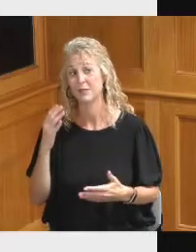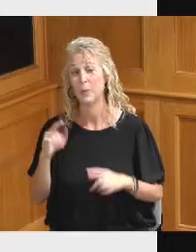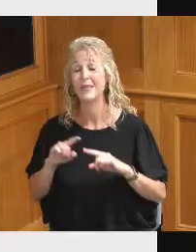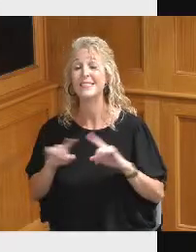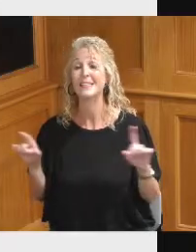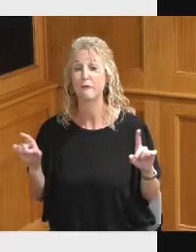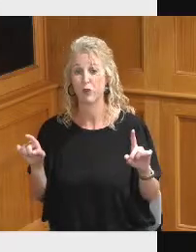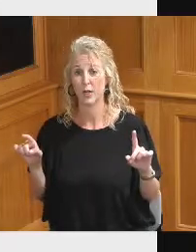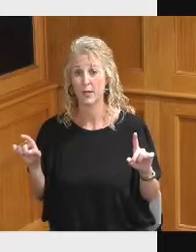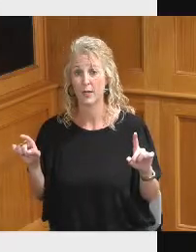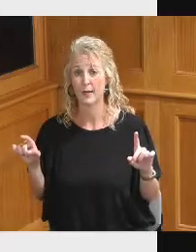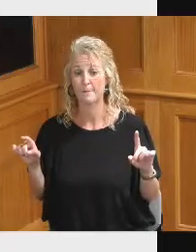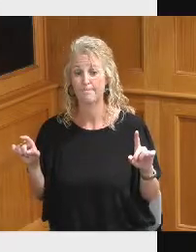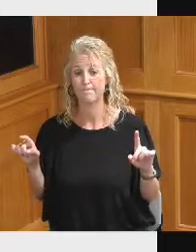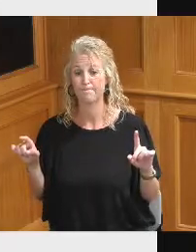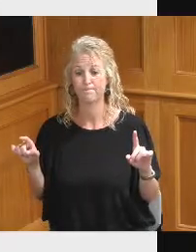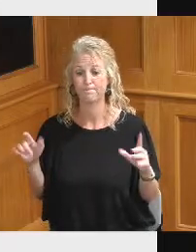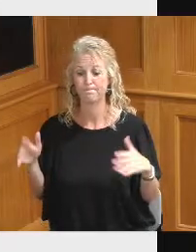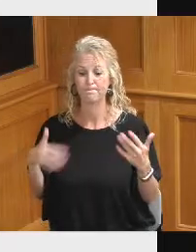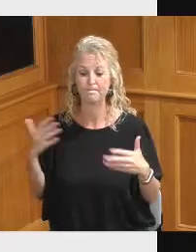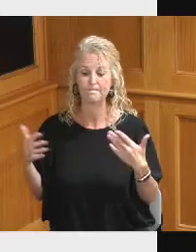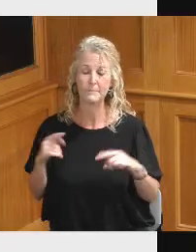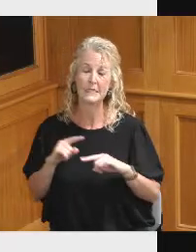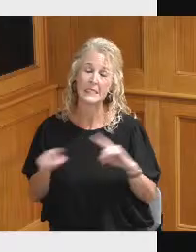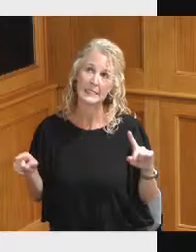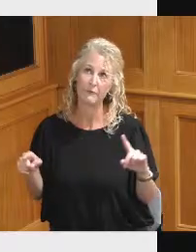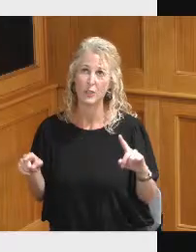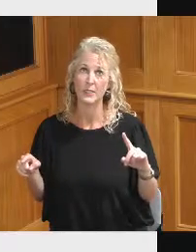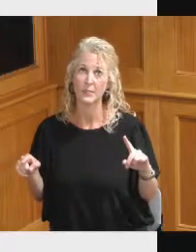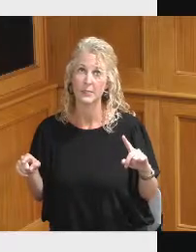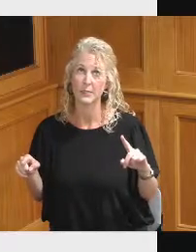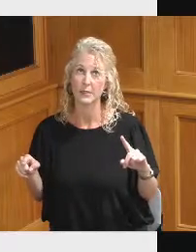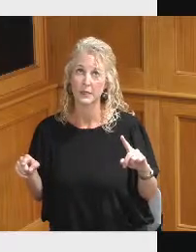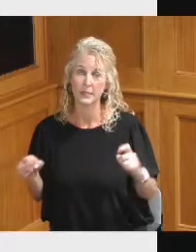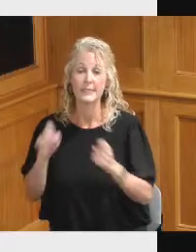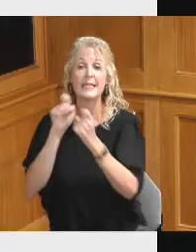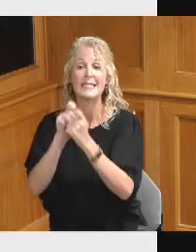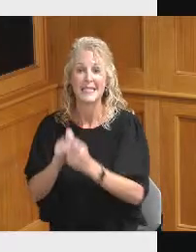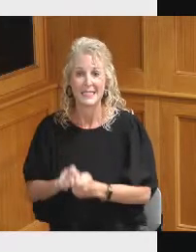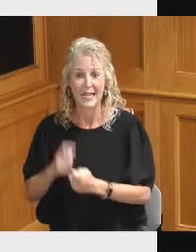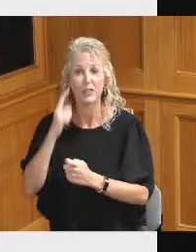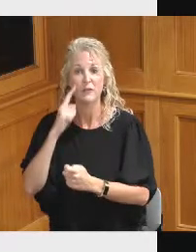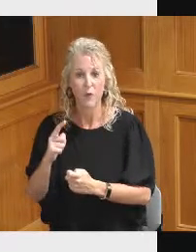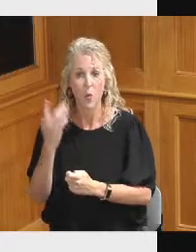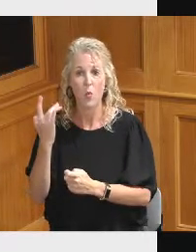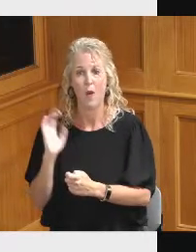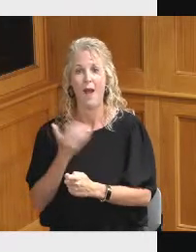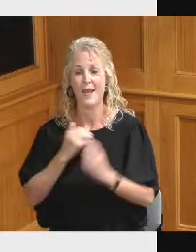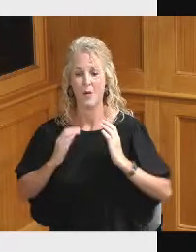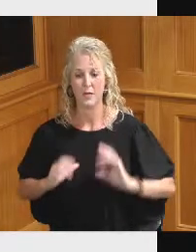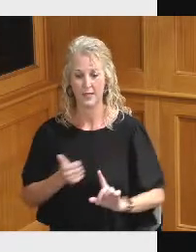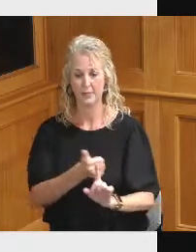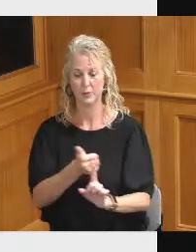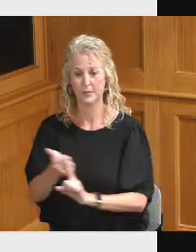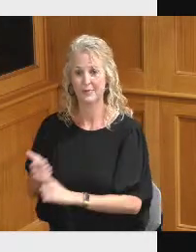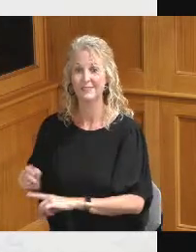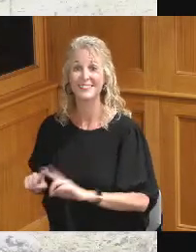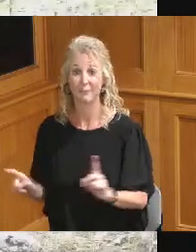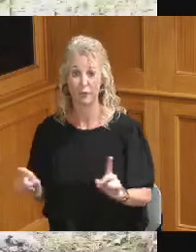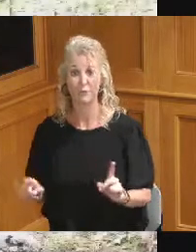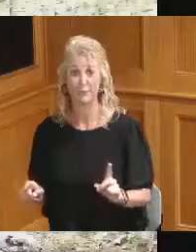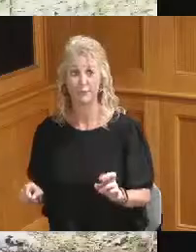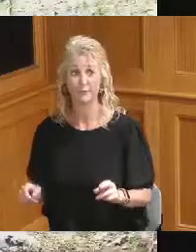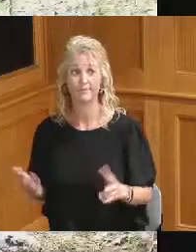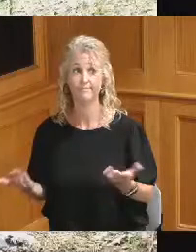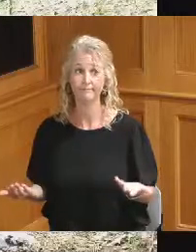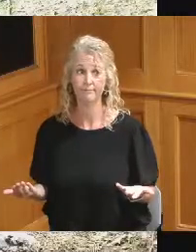different, it would be a way to really hone in on some of those differences between our customers and set the rates that way.